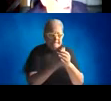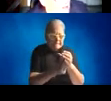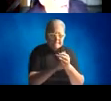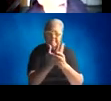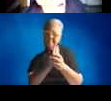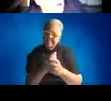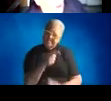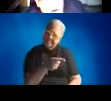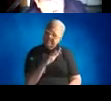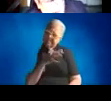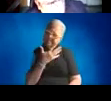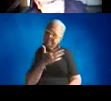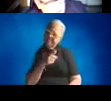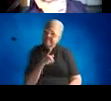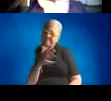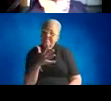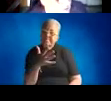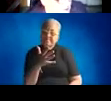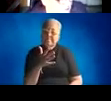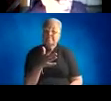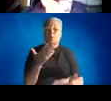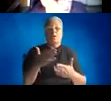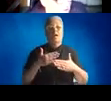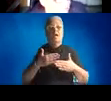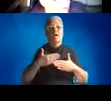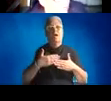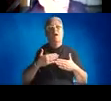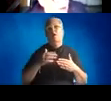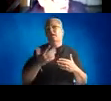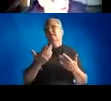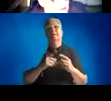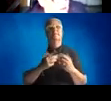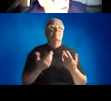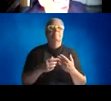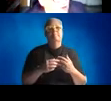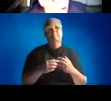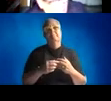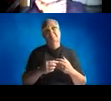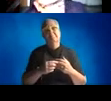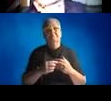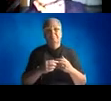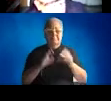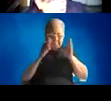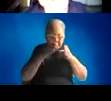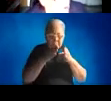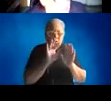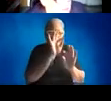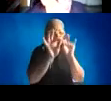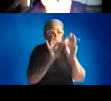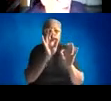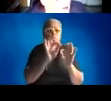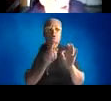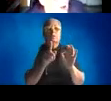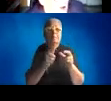can do our own little surveys, mini surveys of that data to show up what's